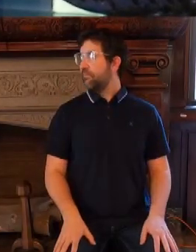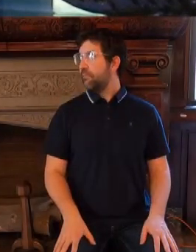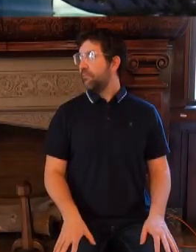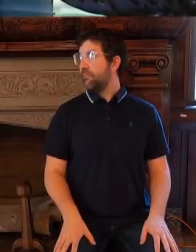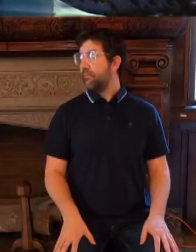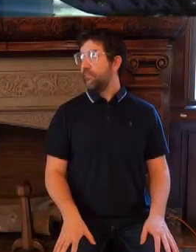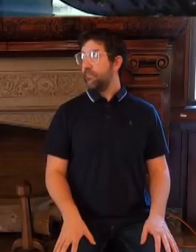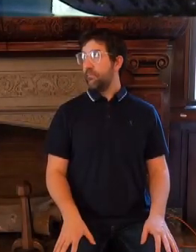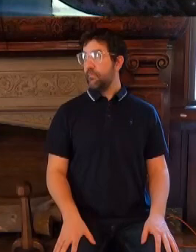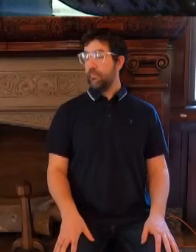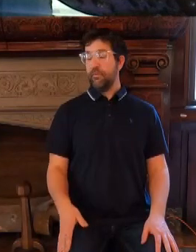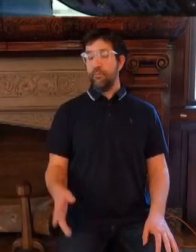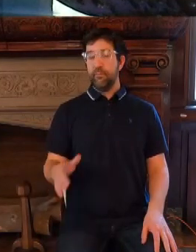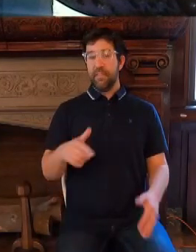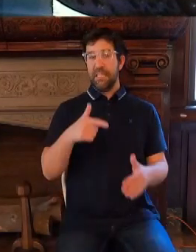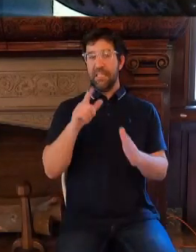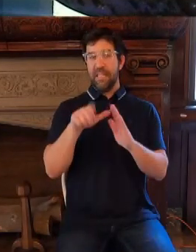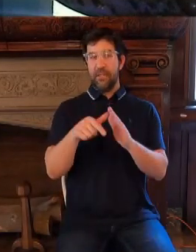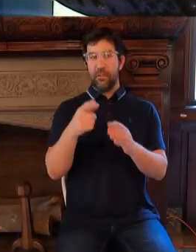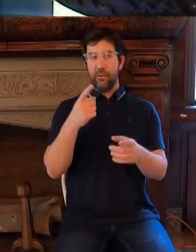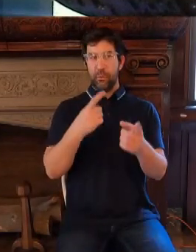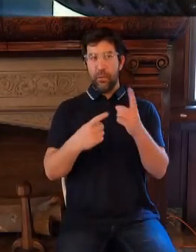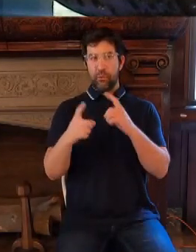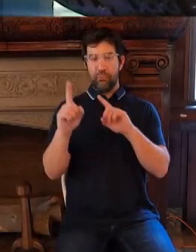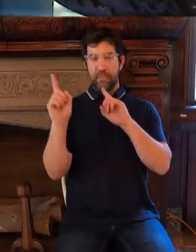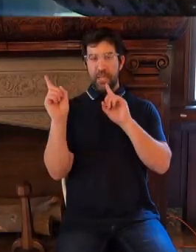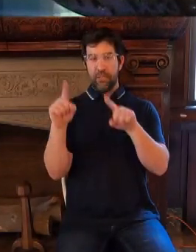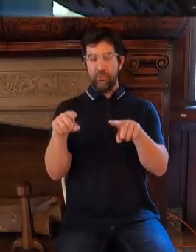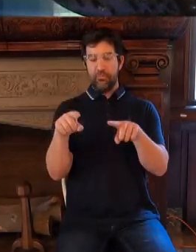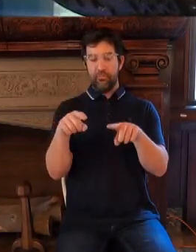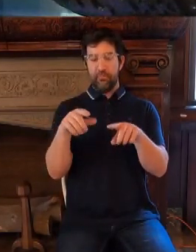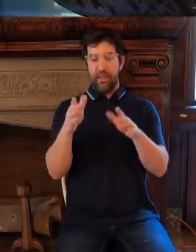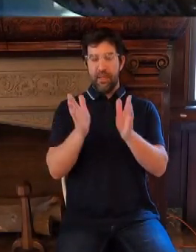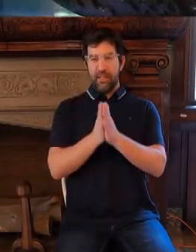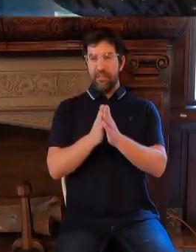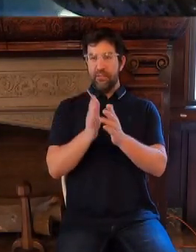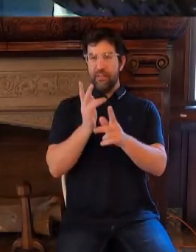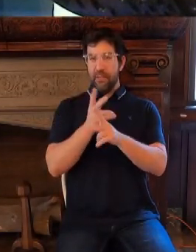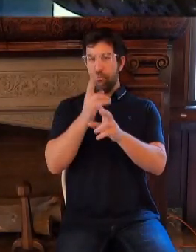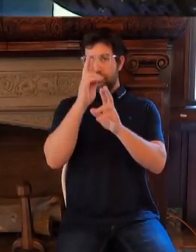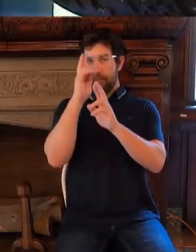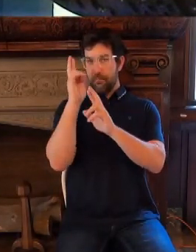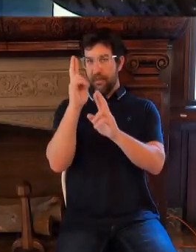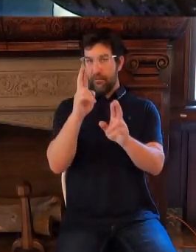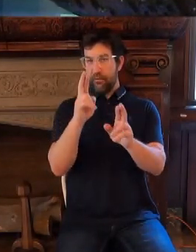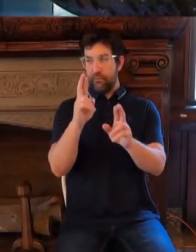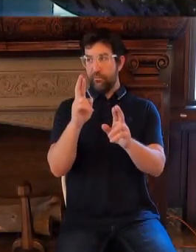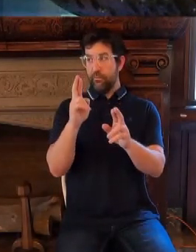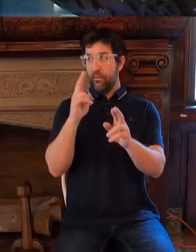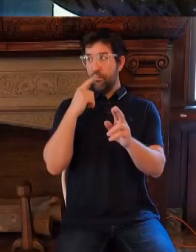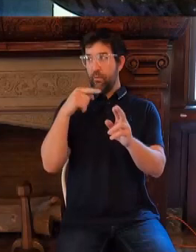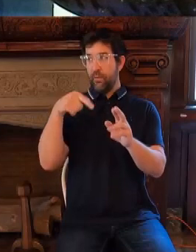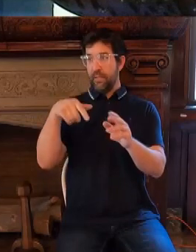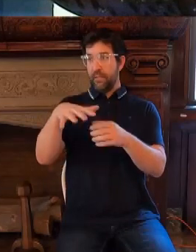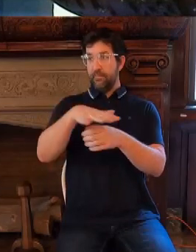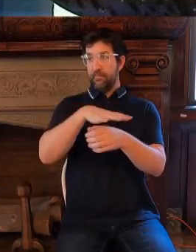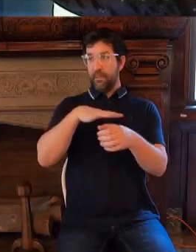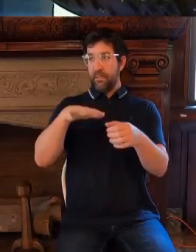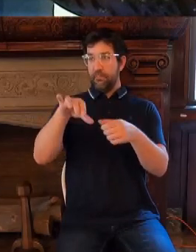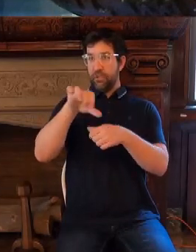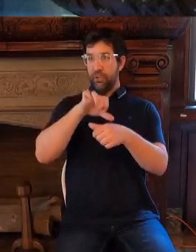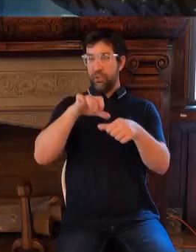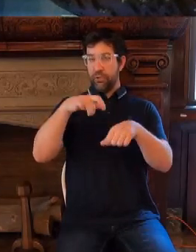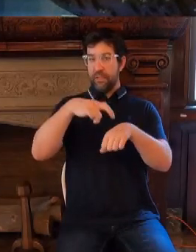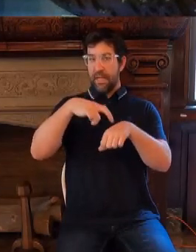So when we do move into Q&A, we just ask that everyone stay respectful, not only of this space, but of each